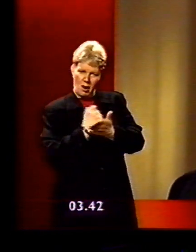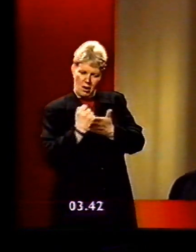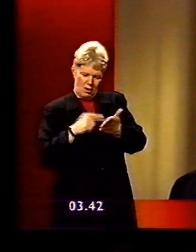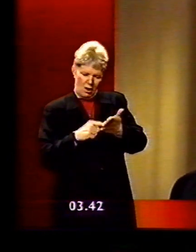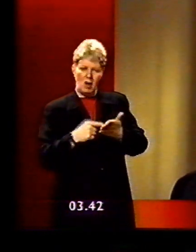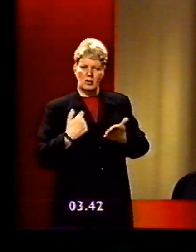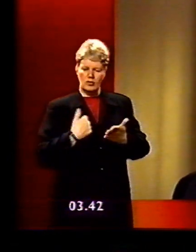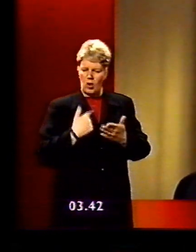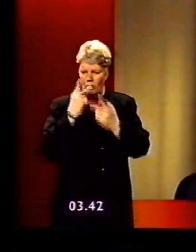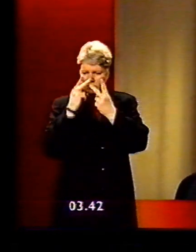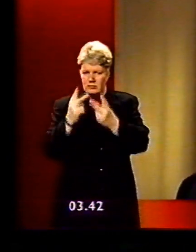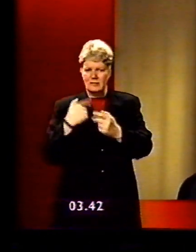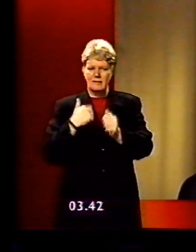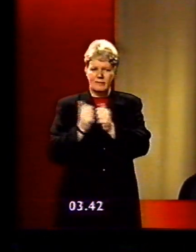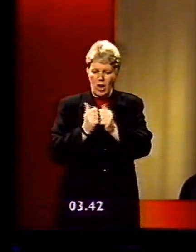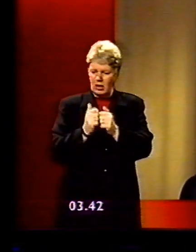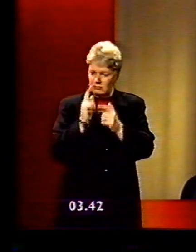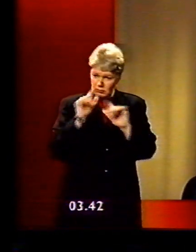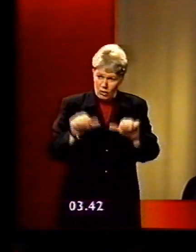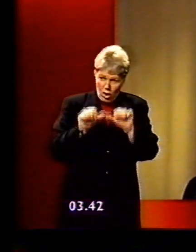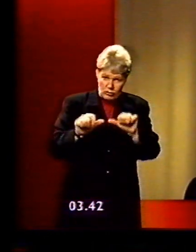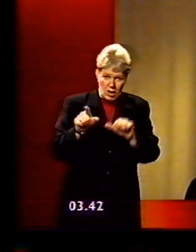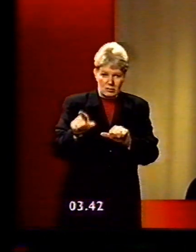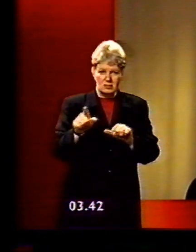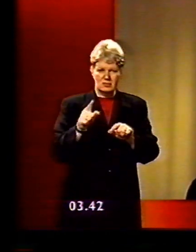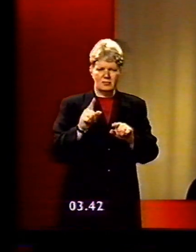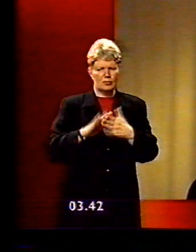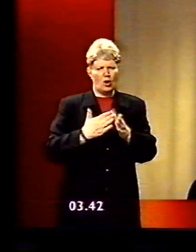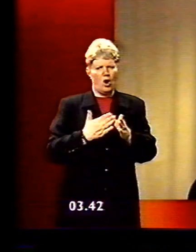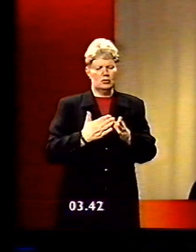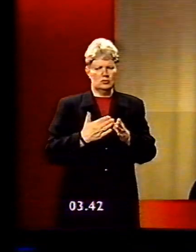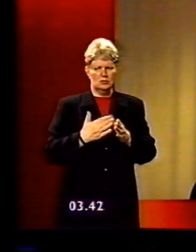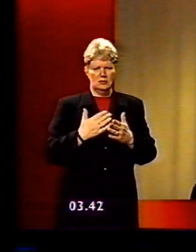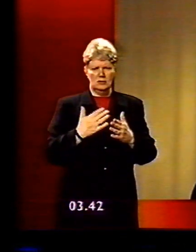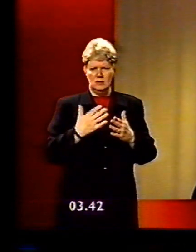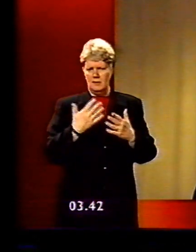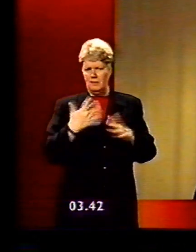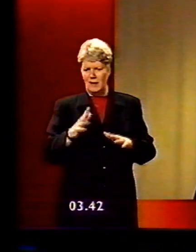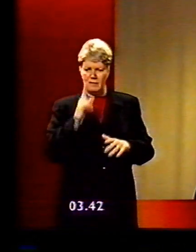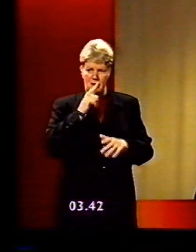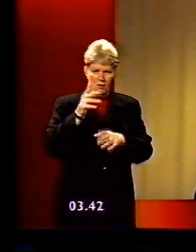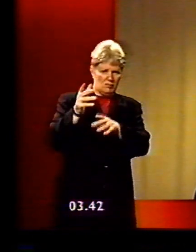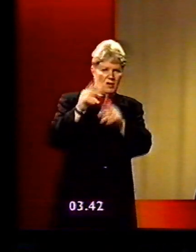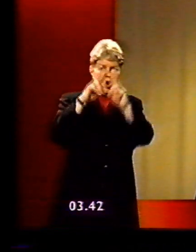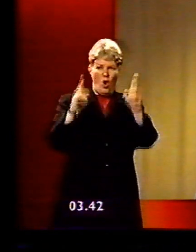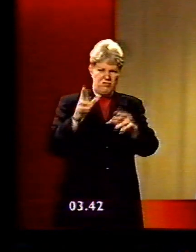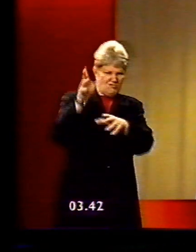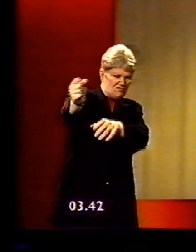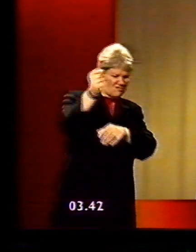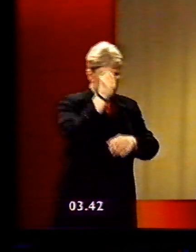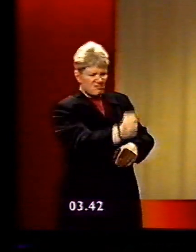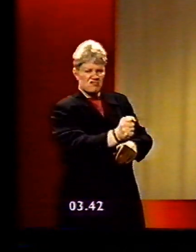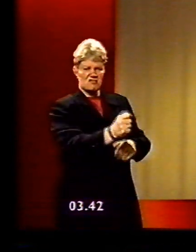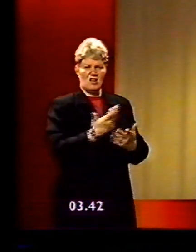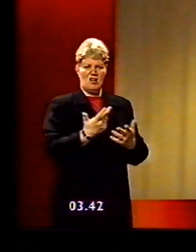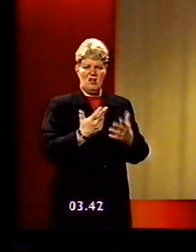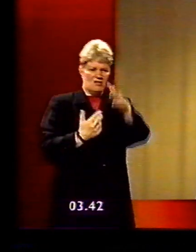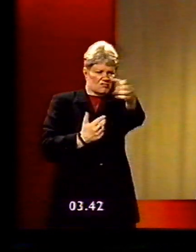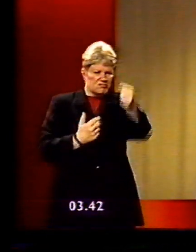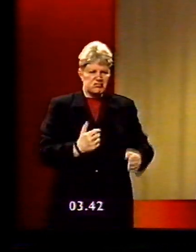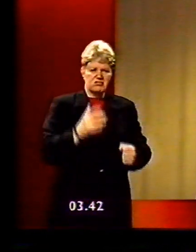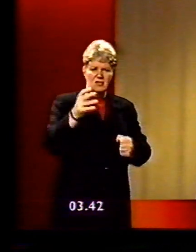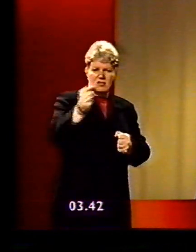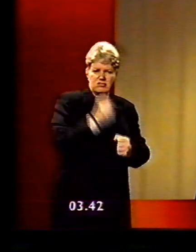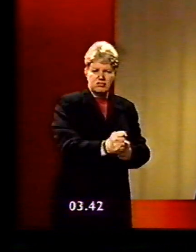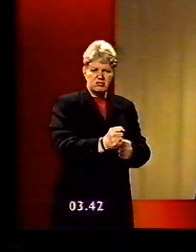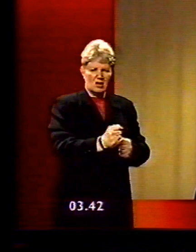after some friends to see if they were all right. Because people had been pulled out of their homes. You know, I learned from the neighbors when the curfew lifted for a